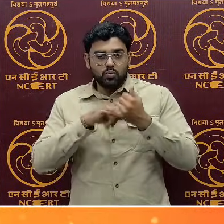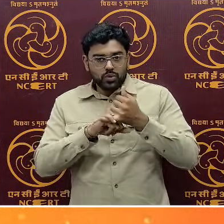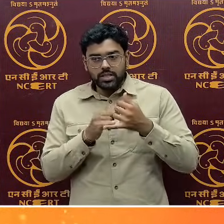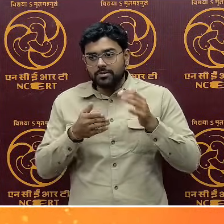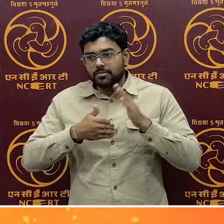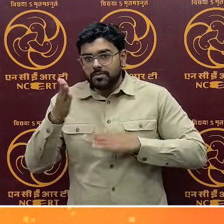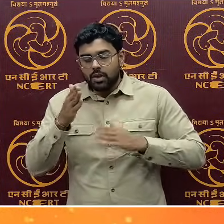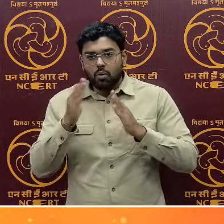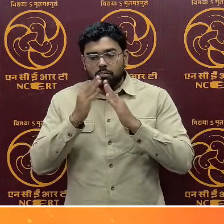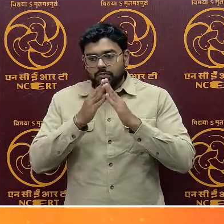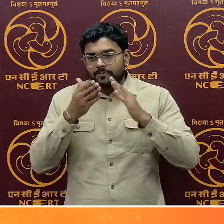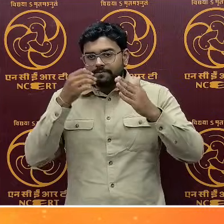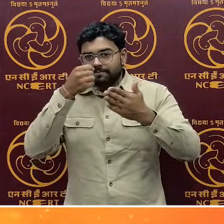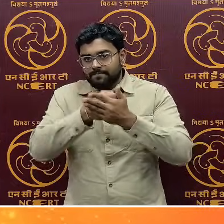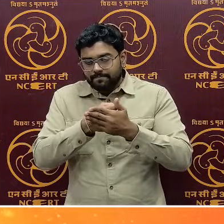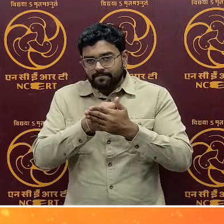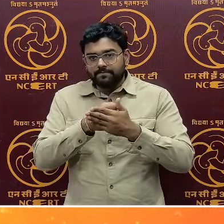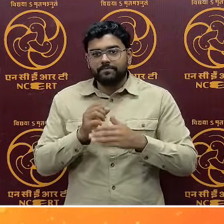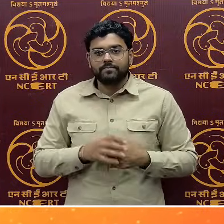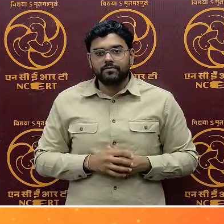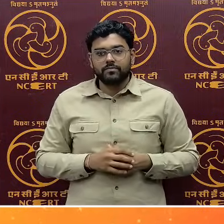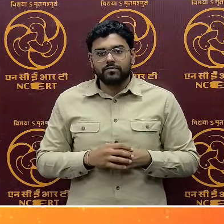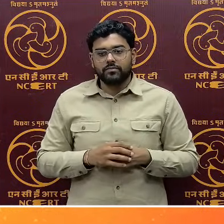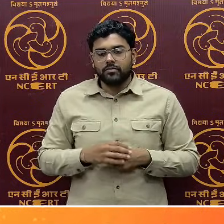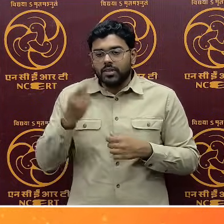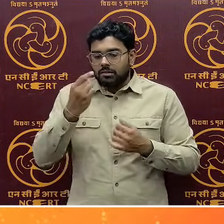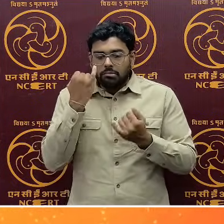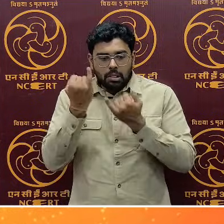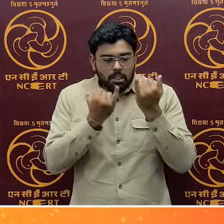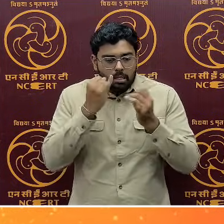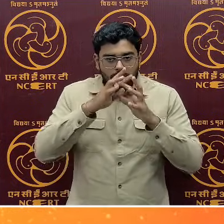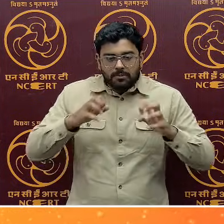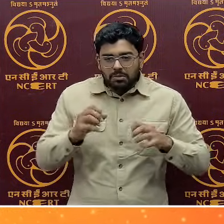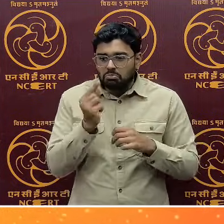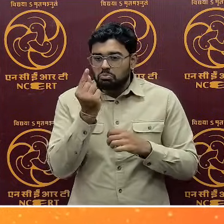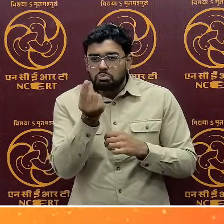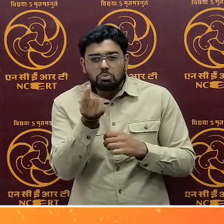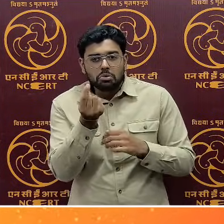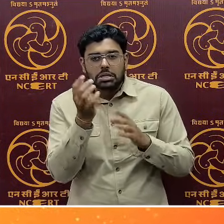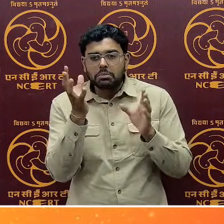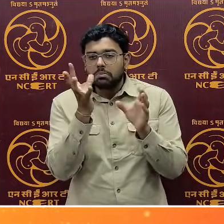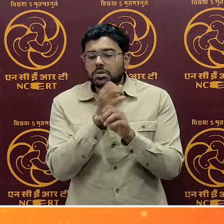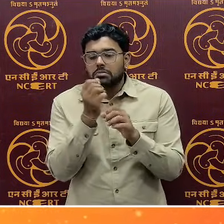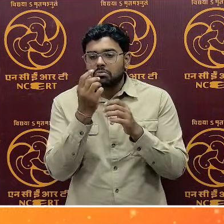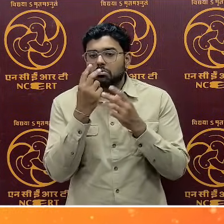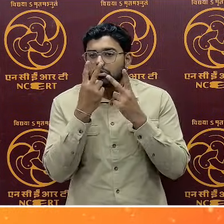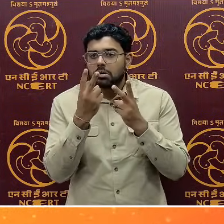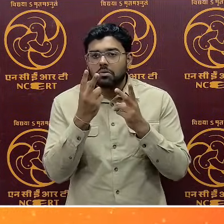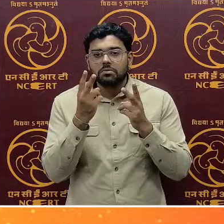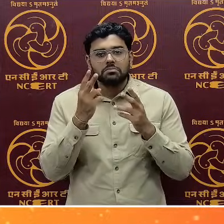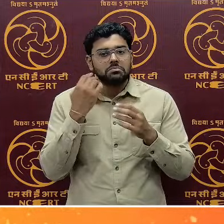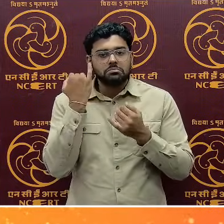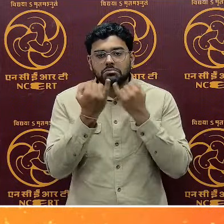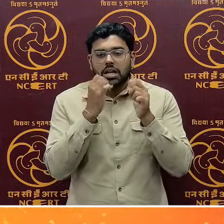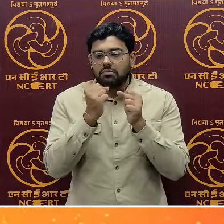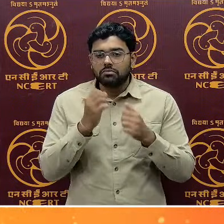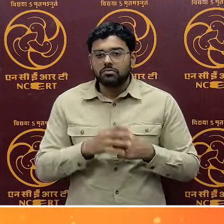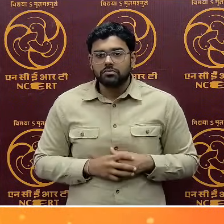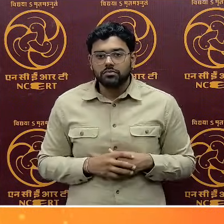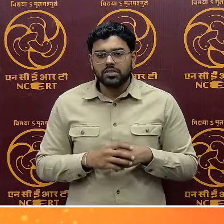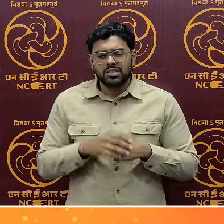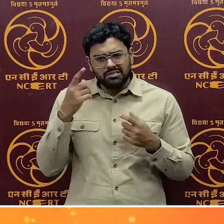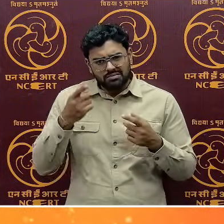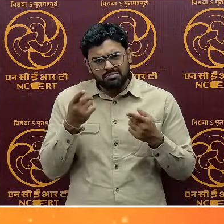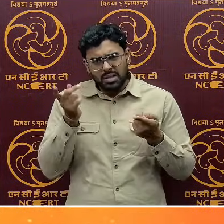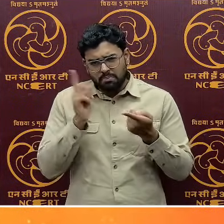about took Nolan's house apart. They didn't find one piece of the stolen jewelry. Is there some